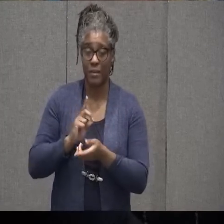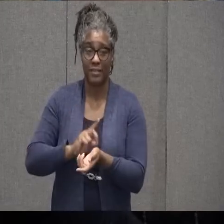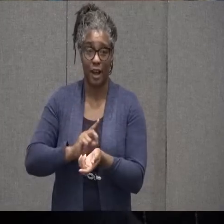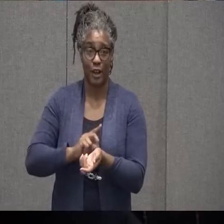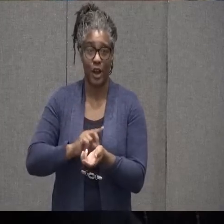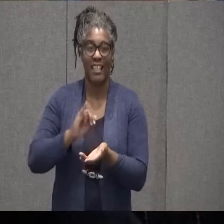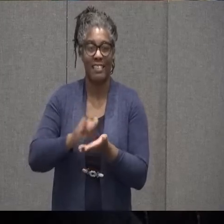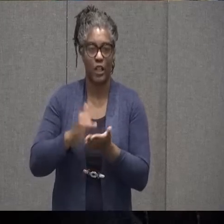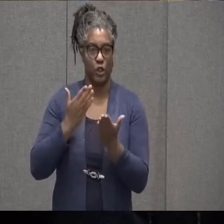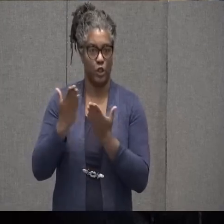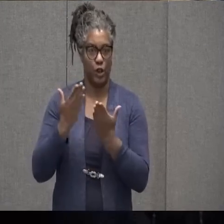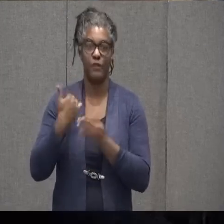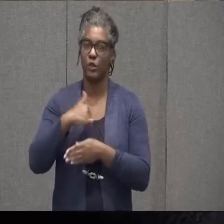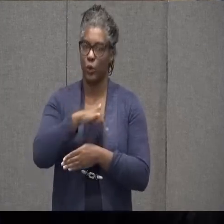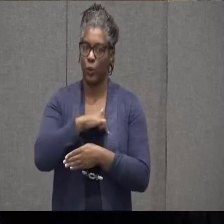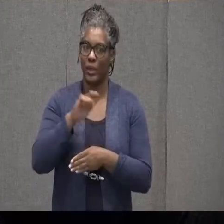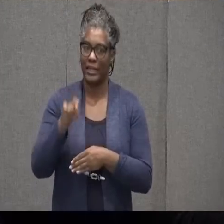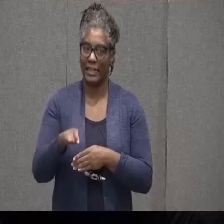we need.